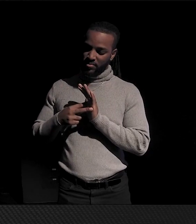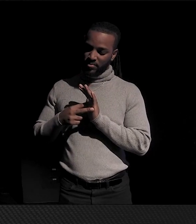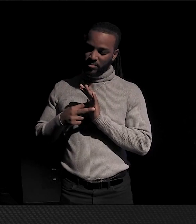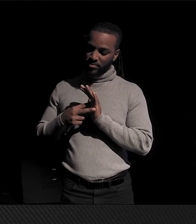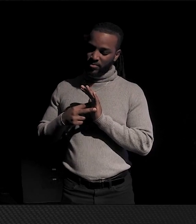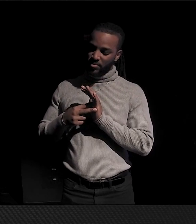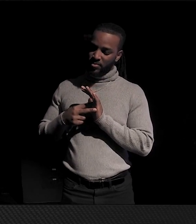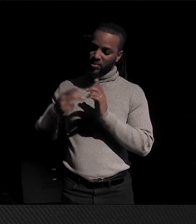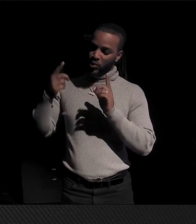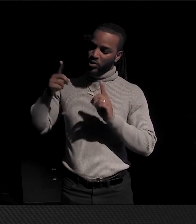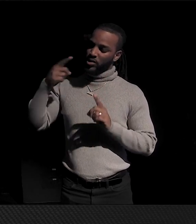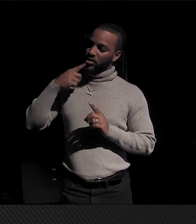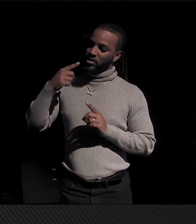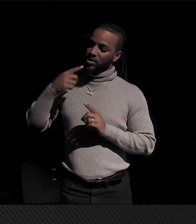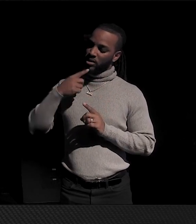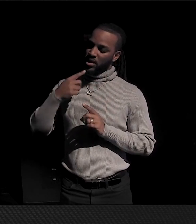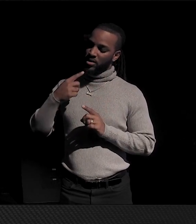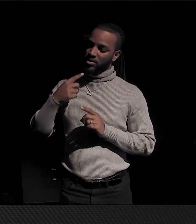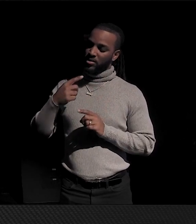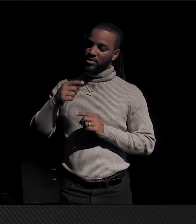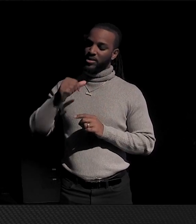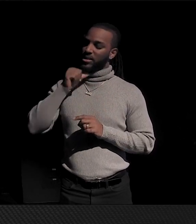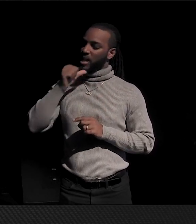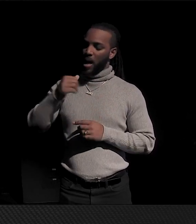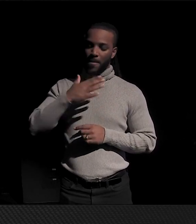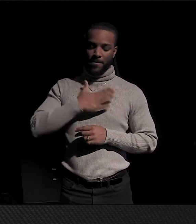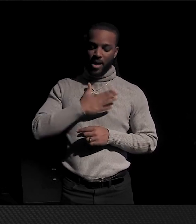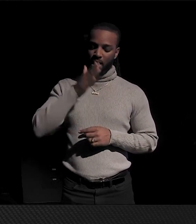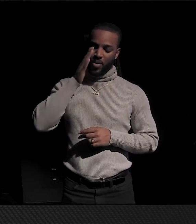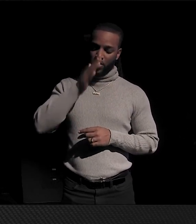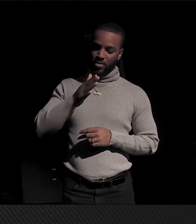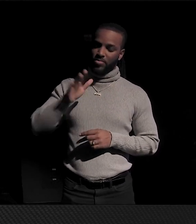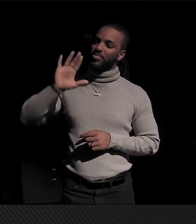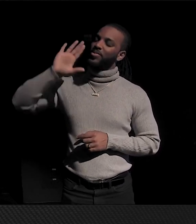when you said, not my will, but yours, Father.